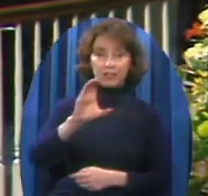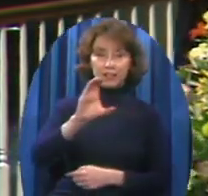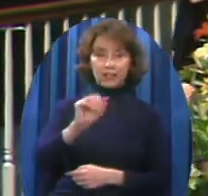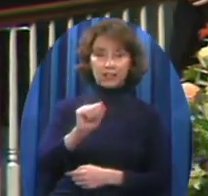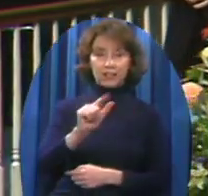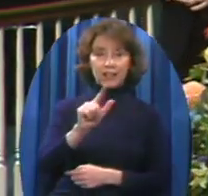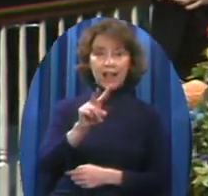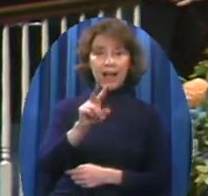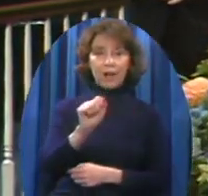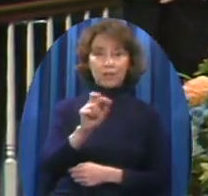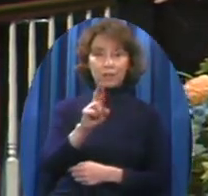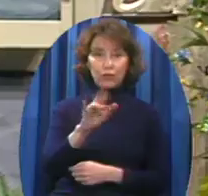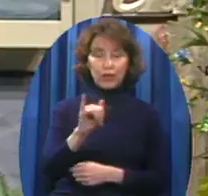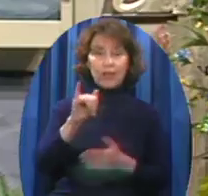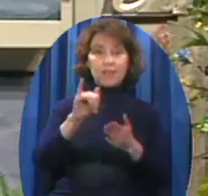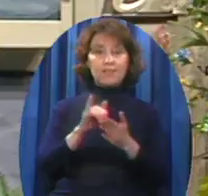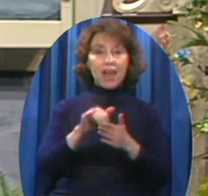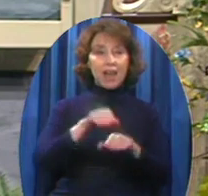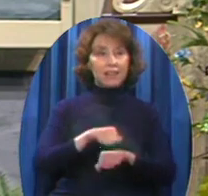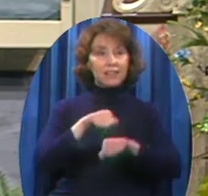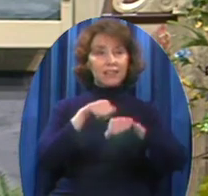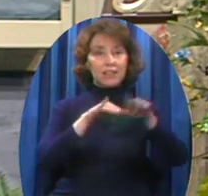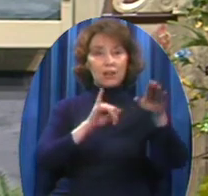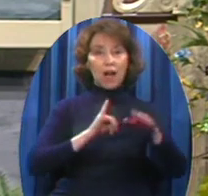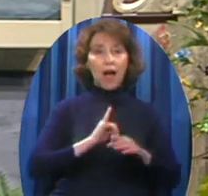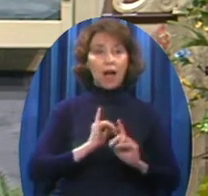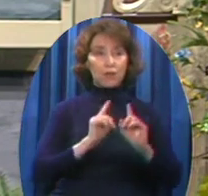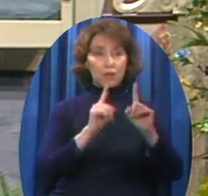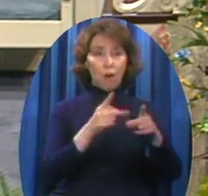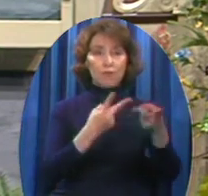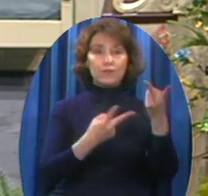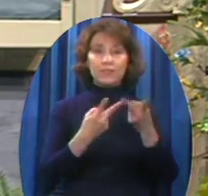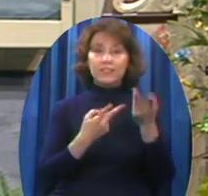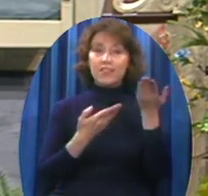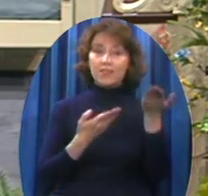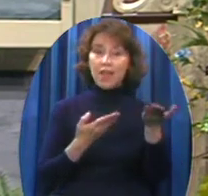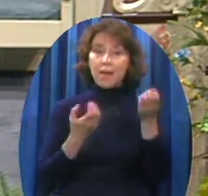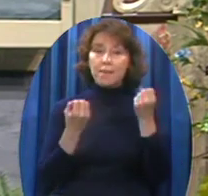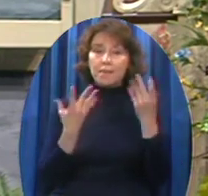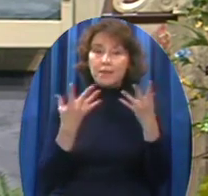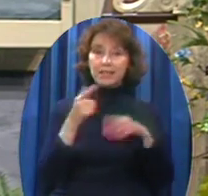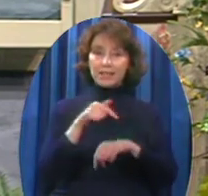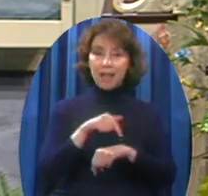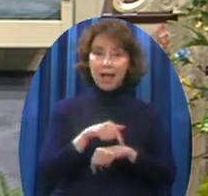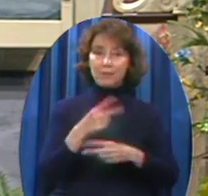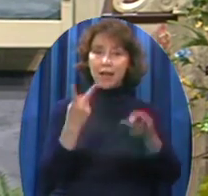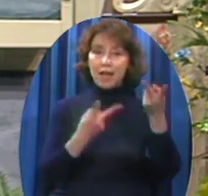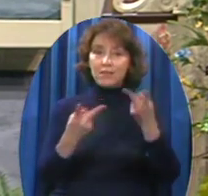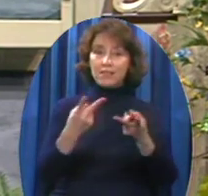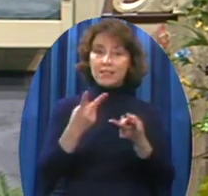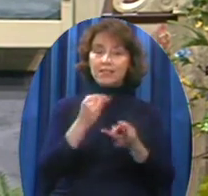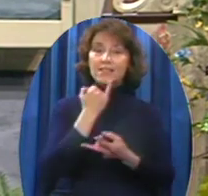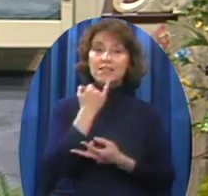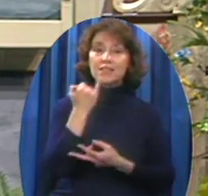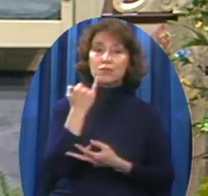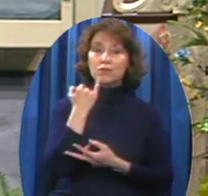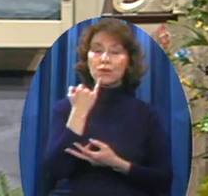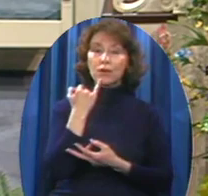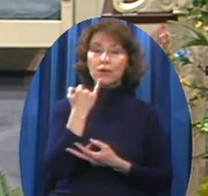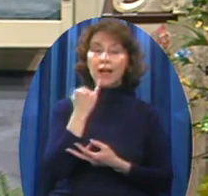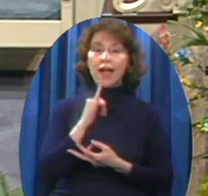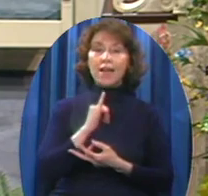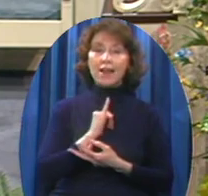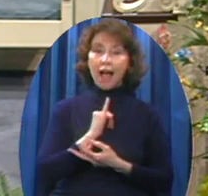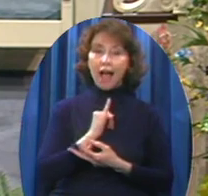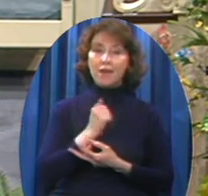that location. I've been there many times. I've been to Calvary geographically. I've been to Calvary